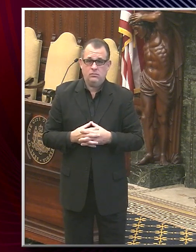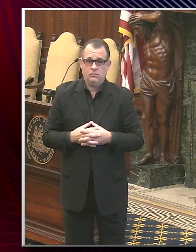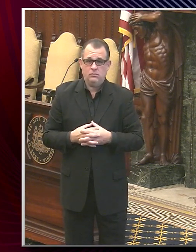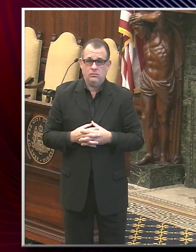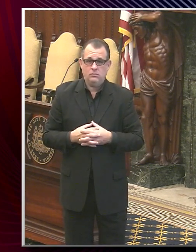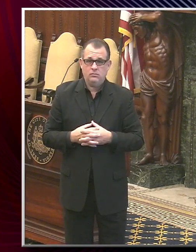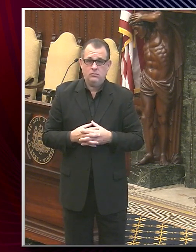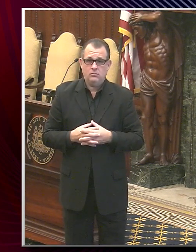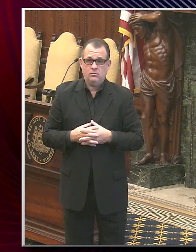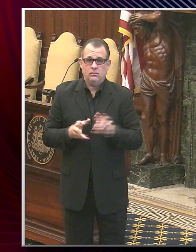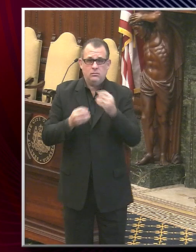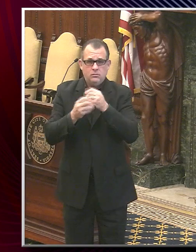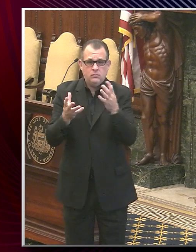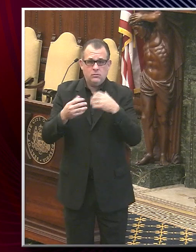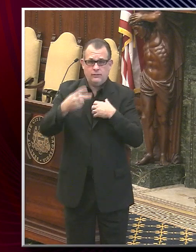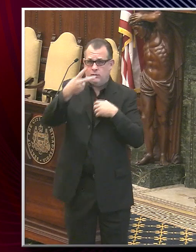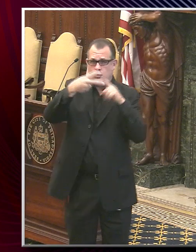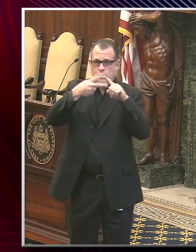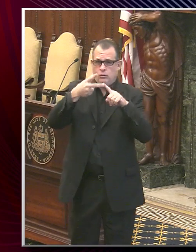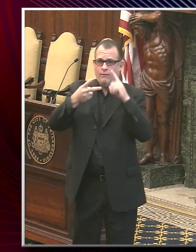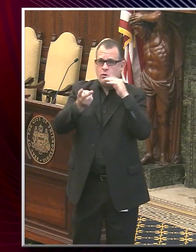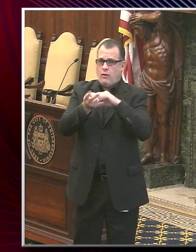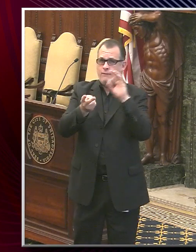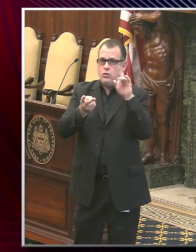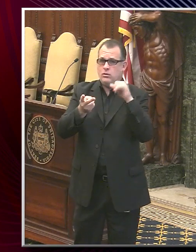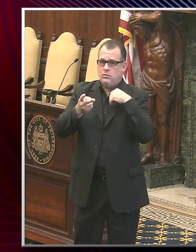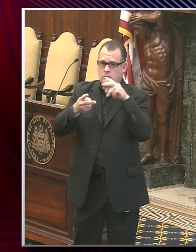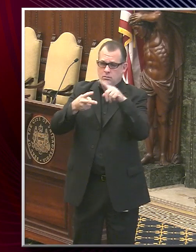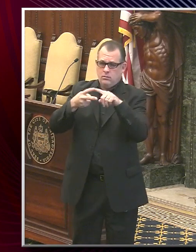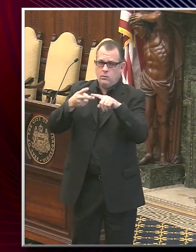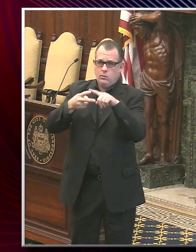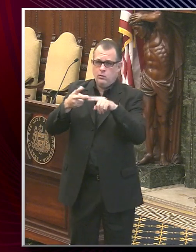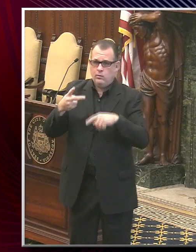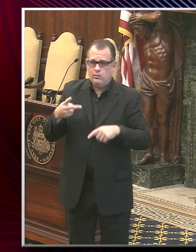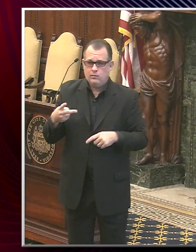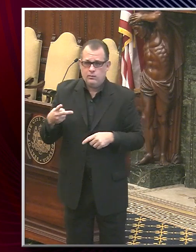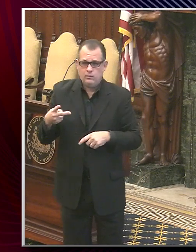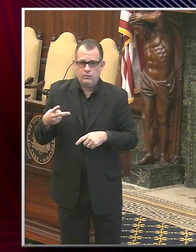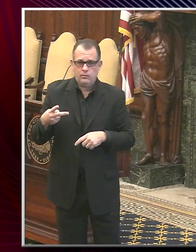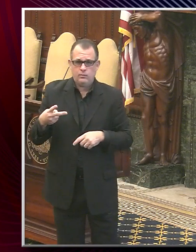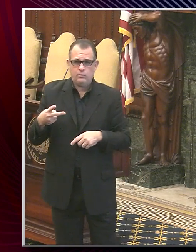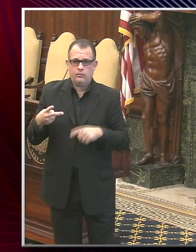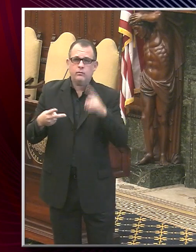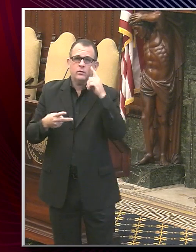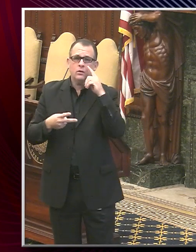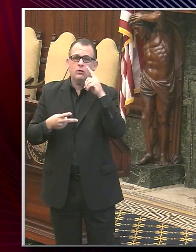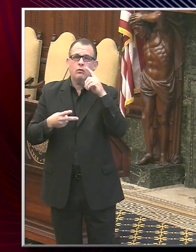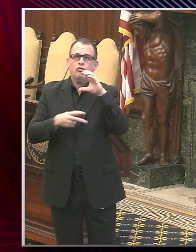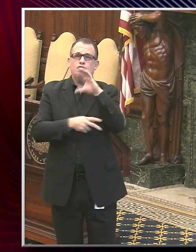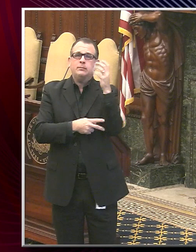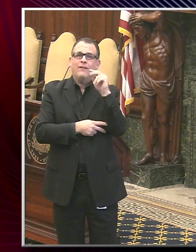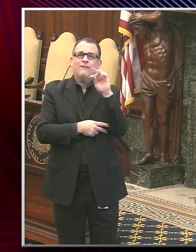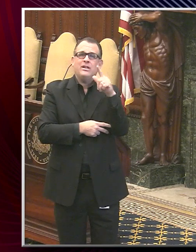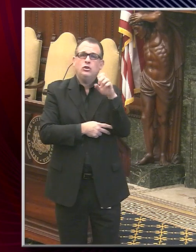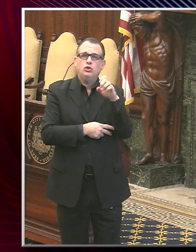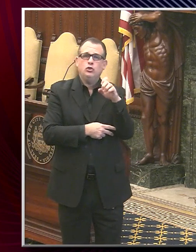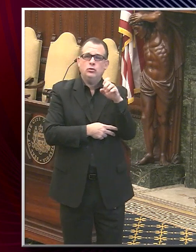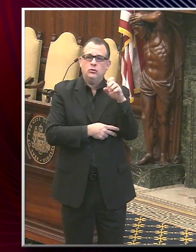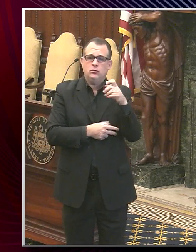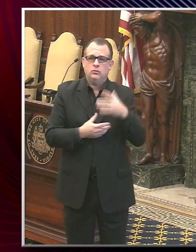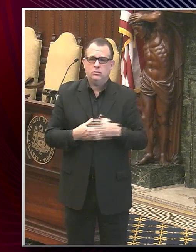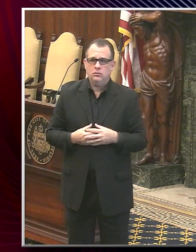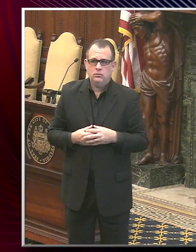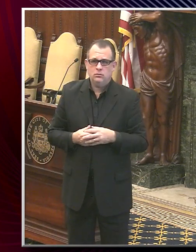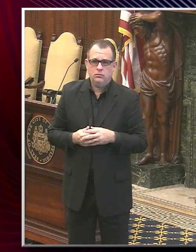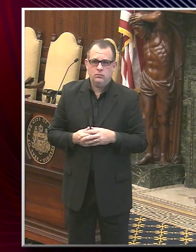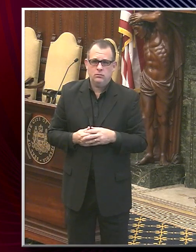I have 2 super quick questions for Dr. Farley. The first is going back to Christmas Village. Will those same restrictions that you outlined, no eating